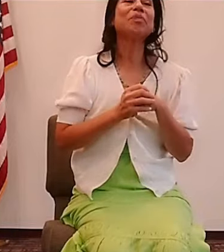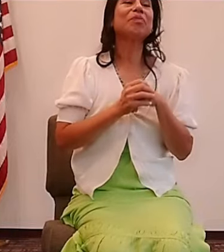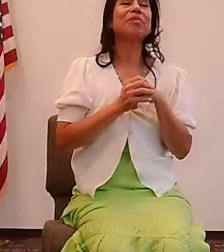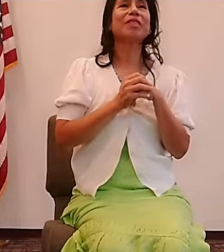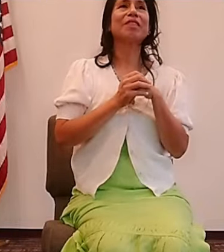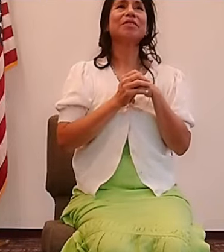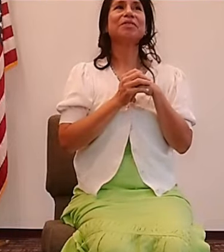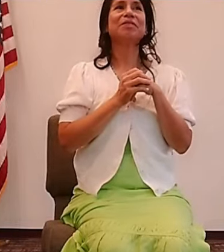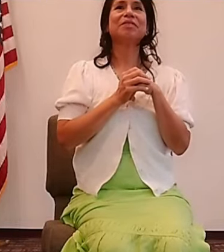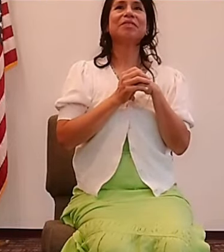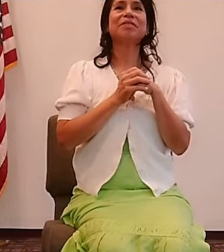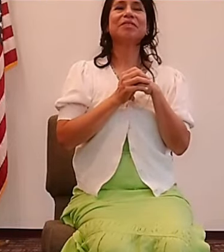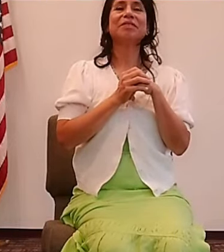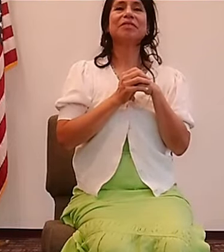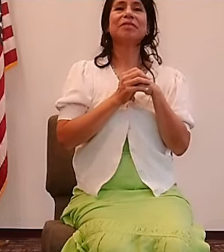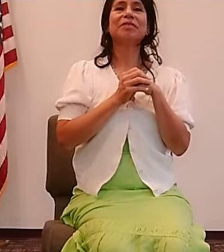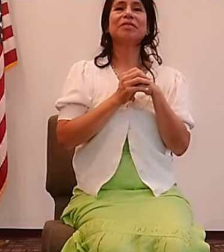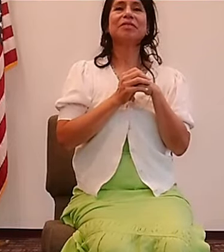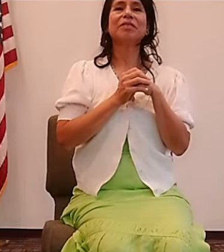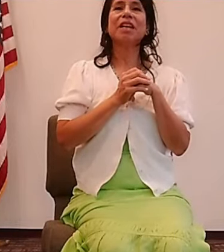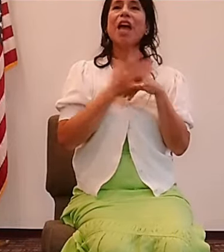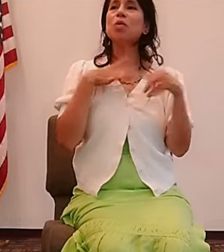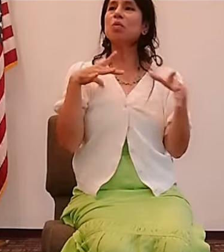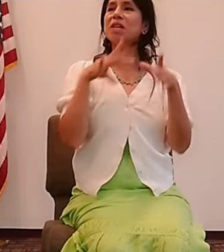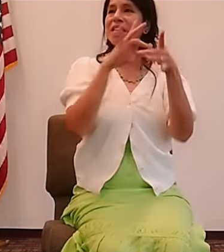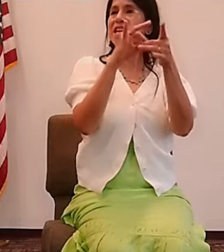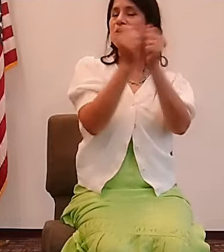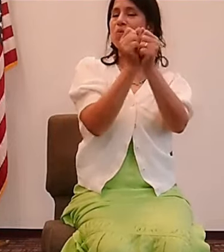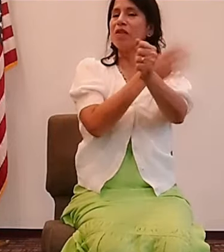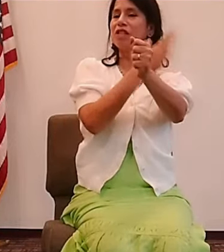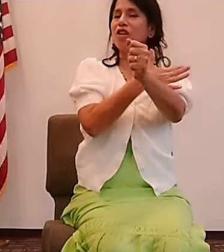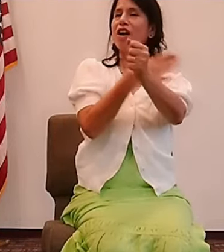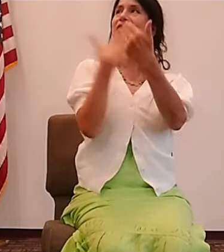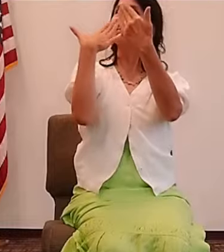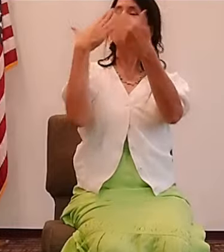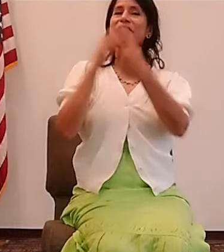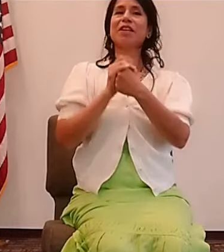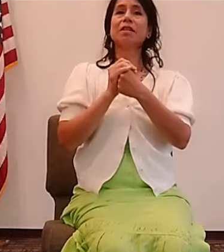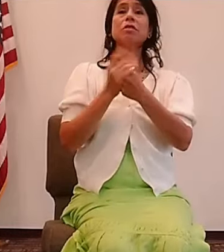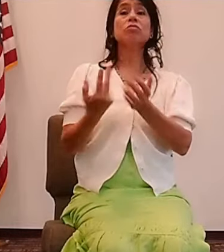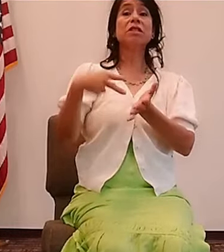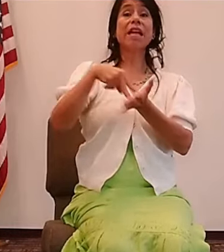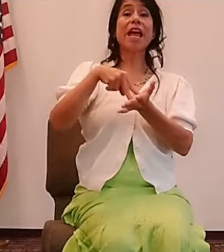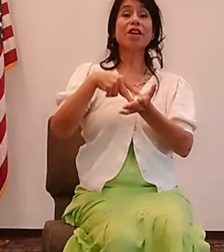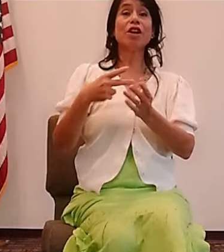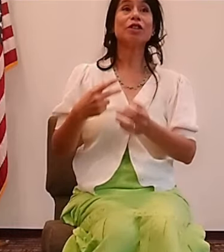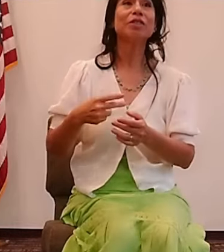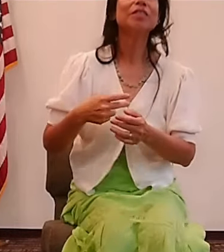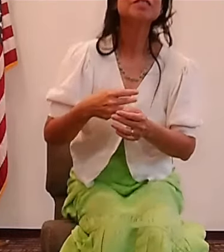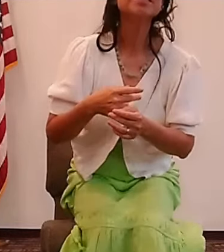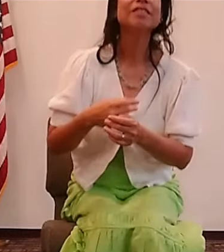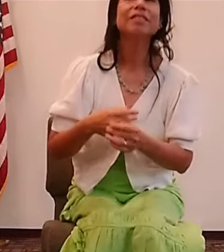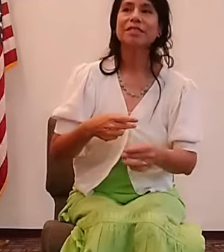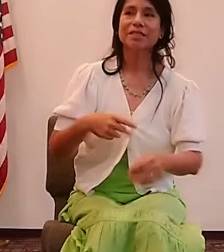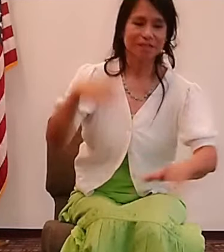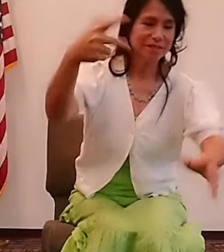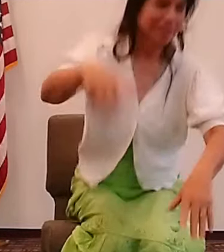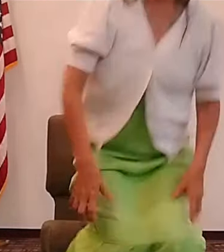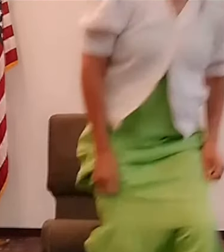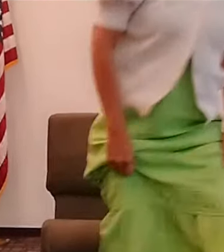spirit by beginning with a song of thanksgiving this morning. So please stand and join us.